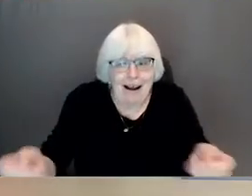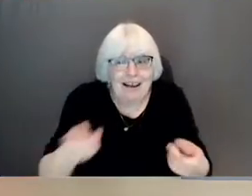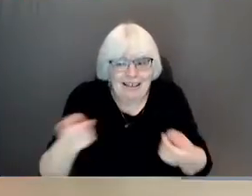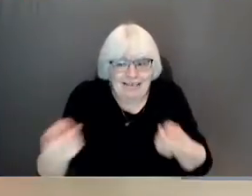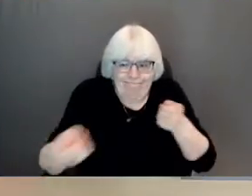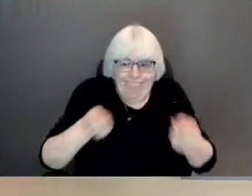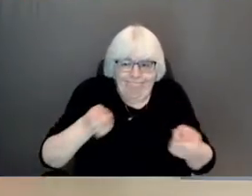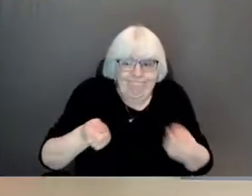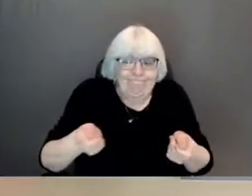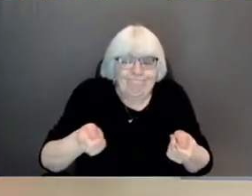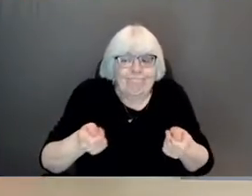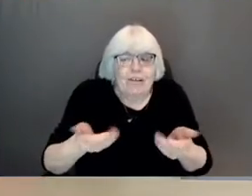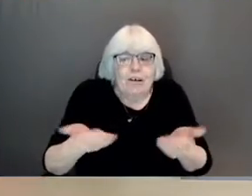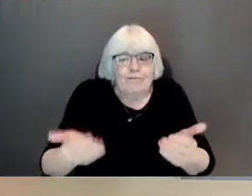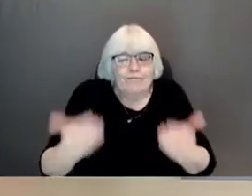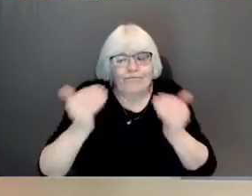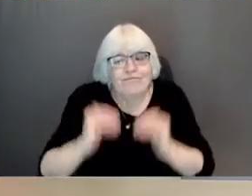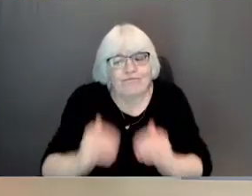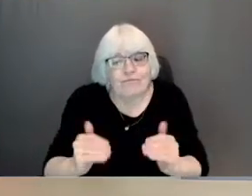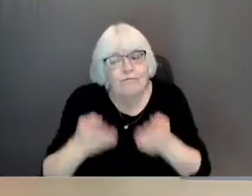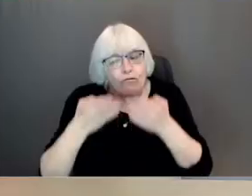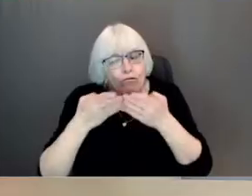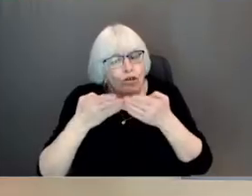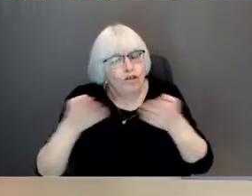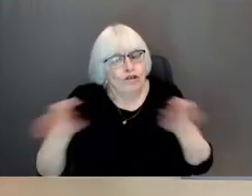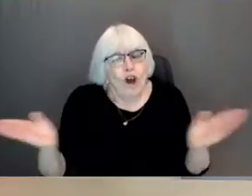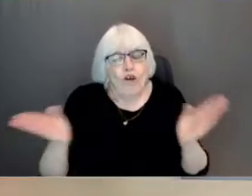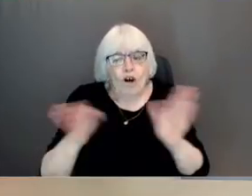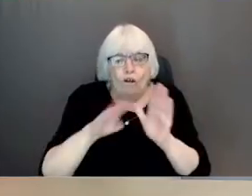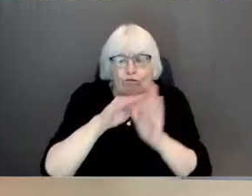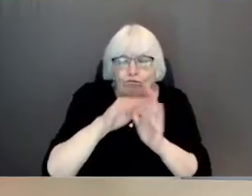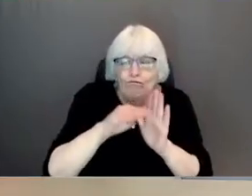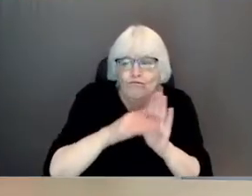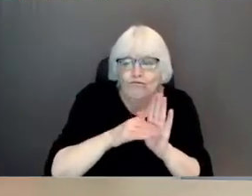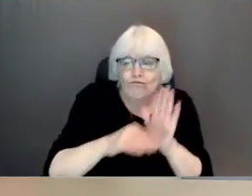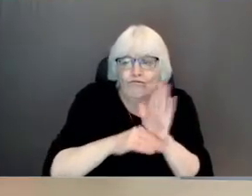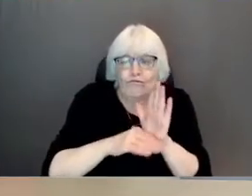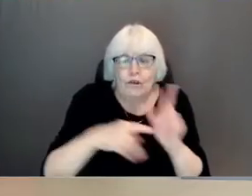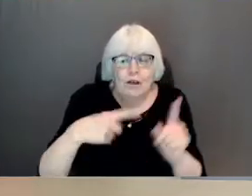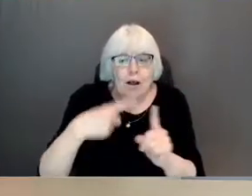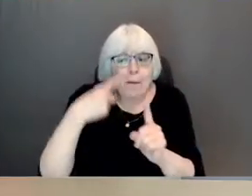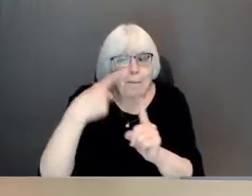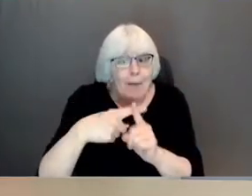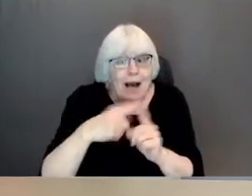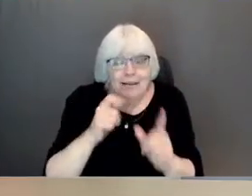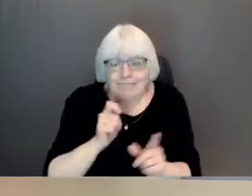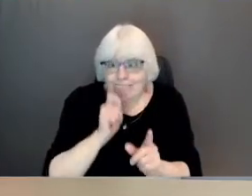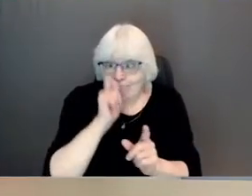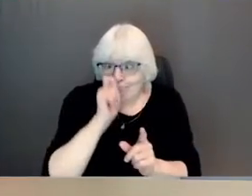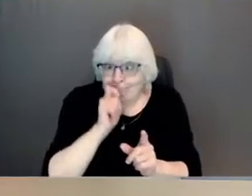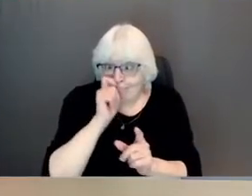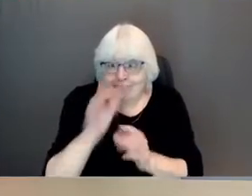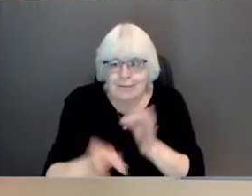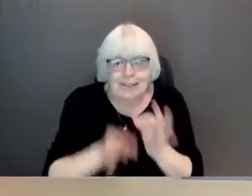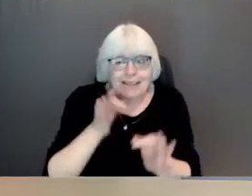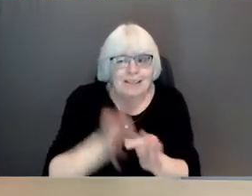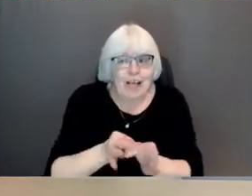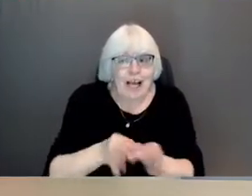testing, as well as pregnancy and COVID-19. As of 8 o'clock this morning, there